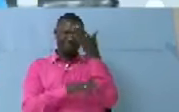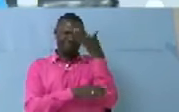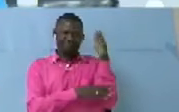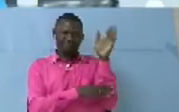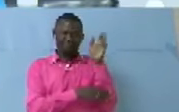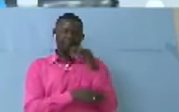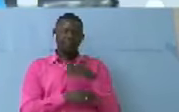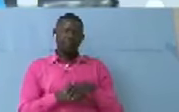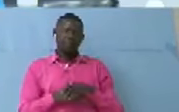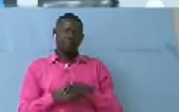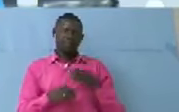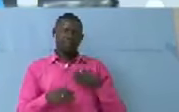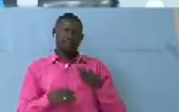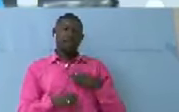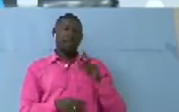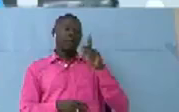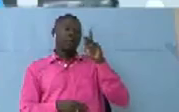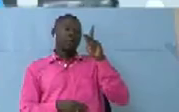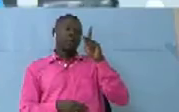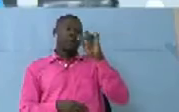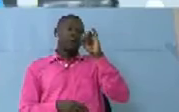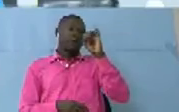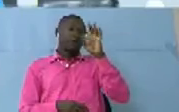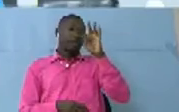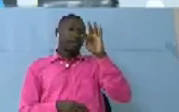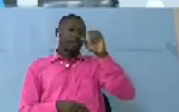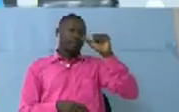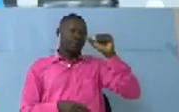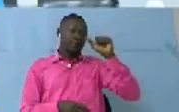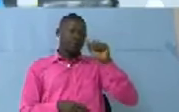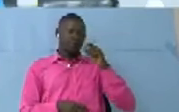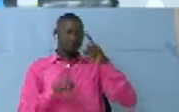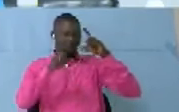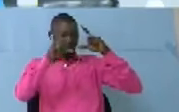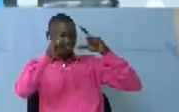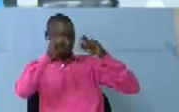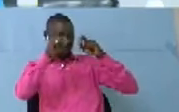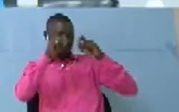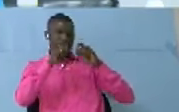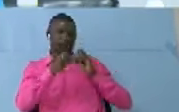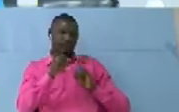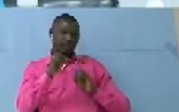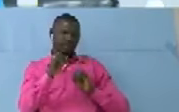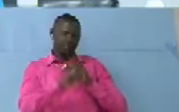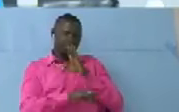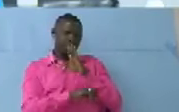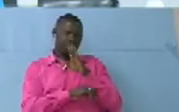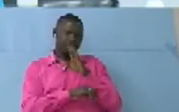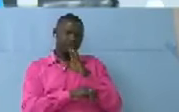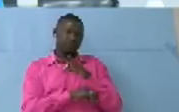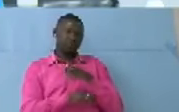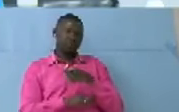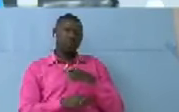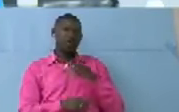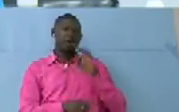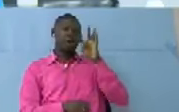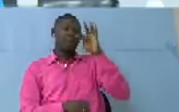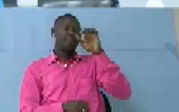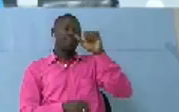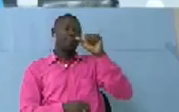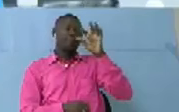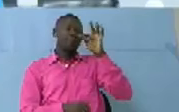Kifa Natal and Kifa photographed it. Kifa Doki Fatu Sole